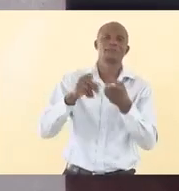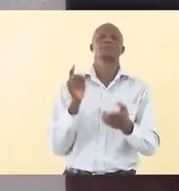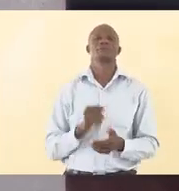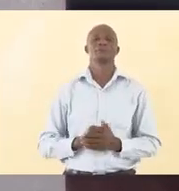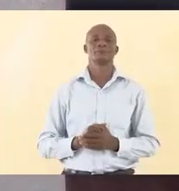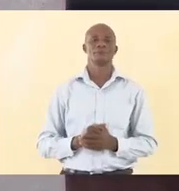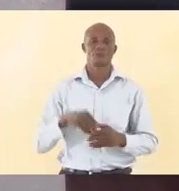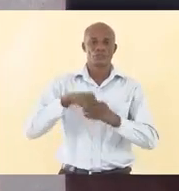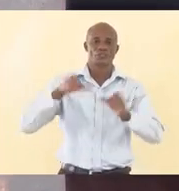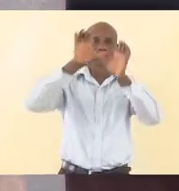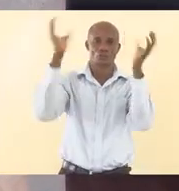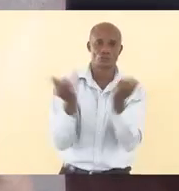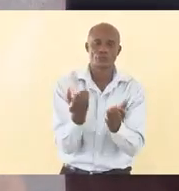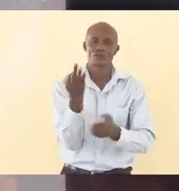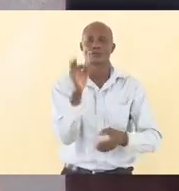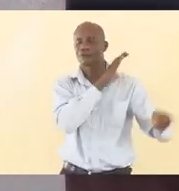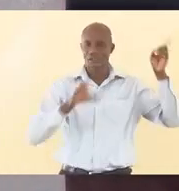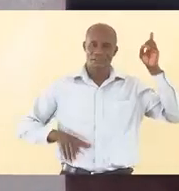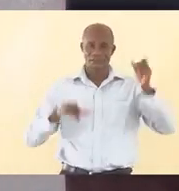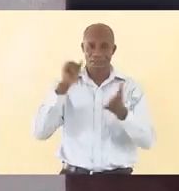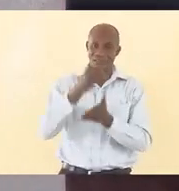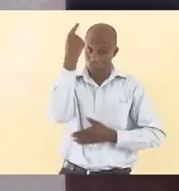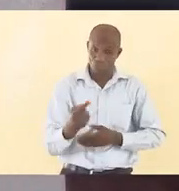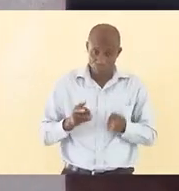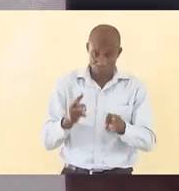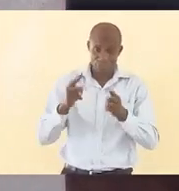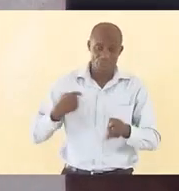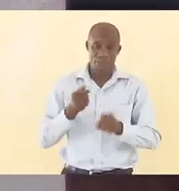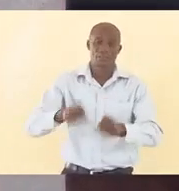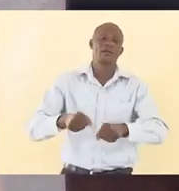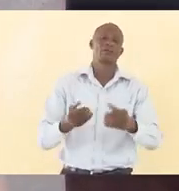the community of Christ. That's the only way we can grow.